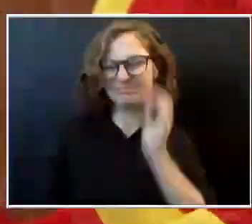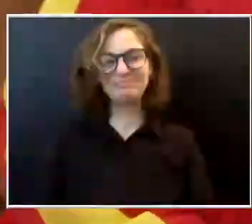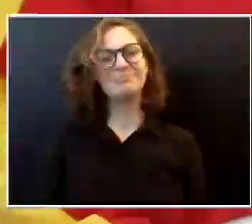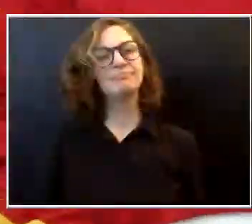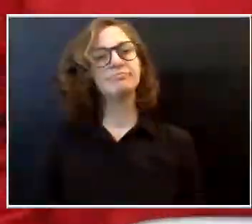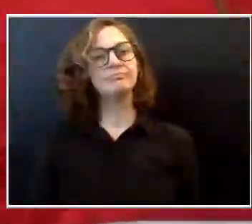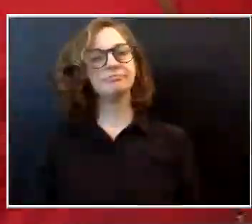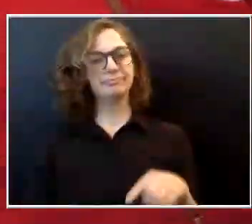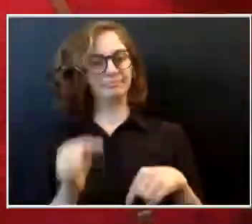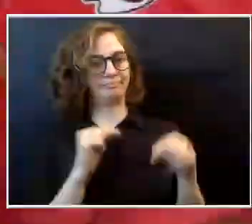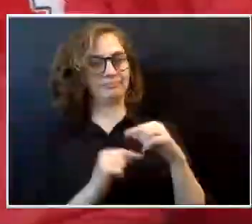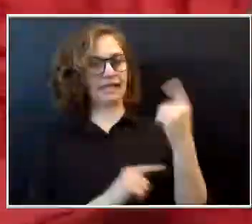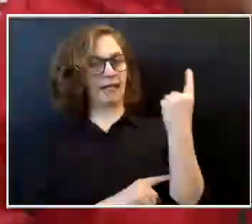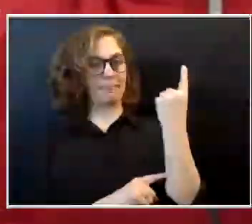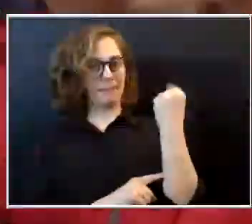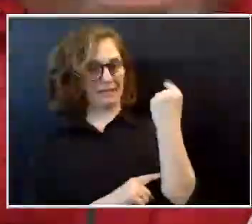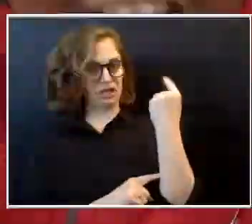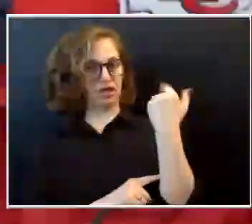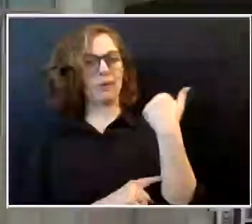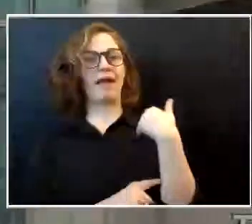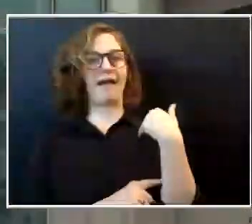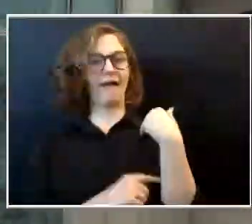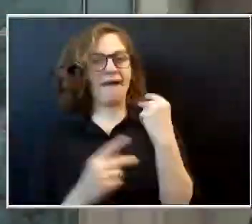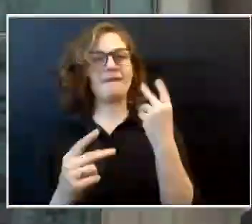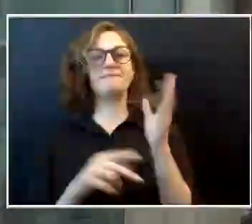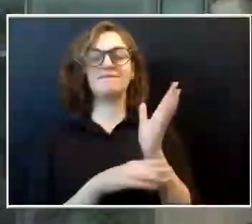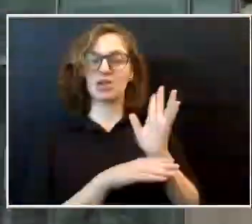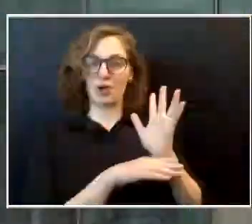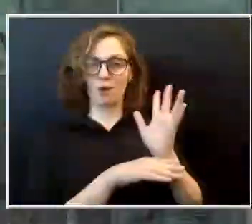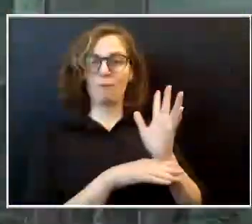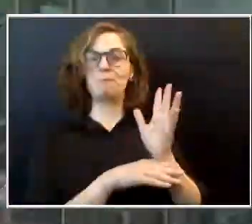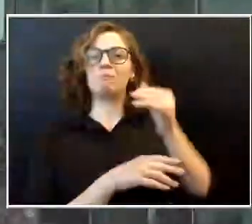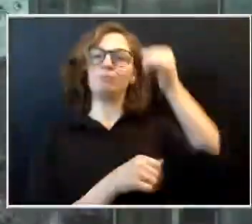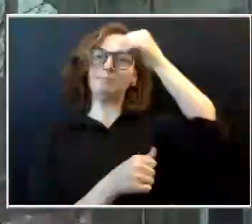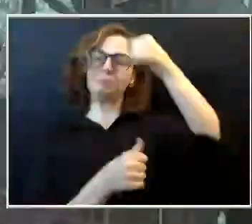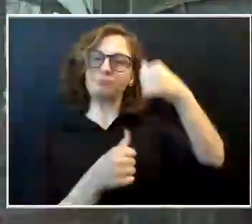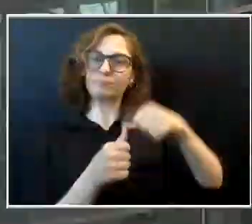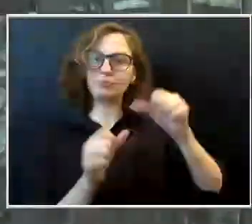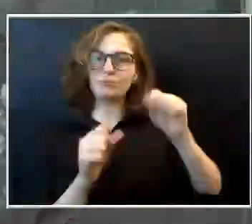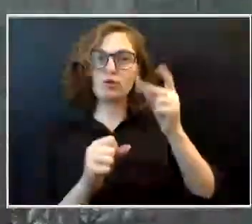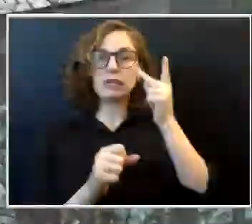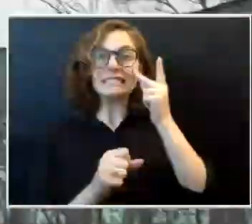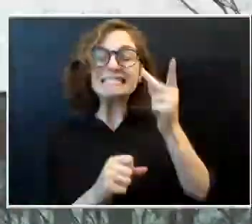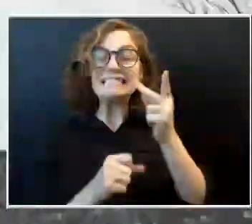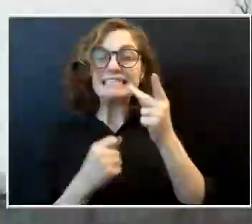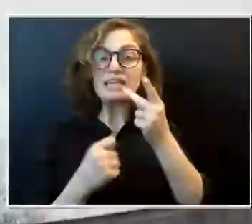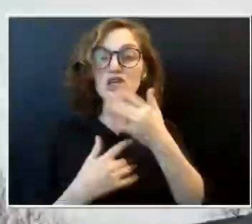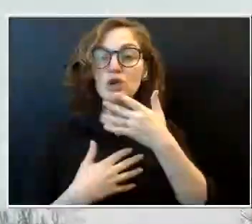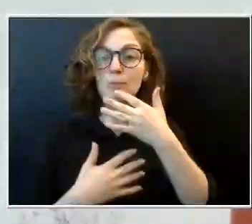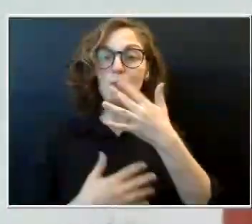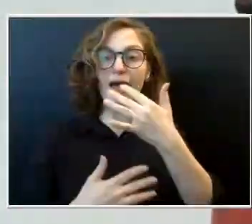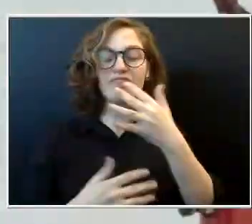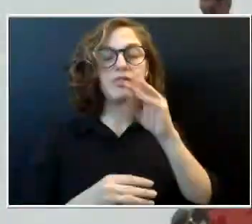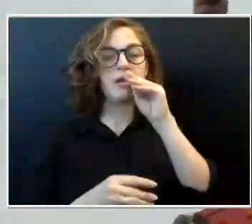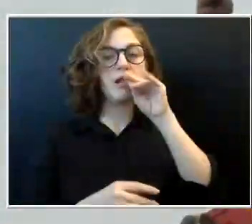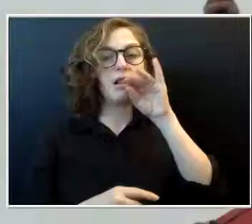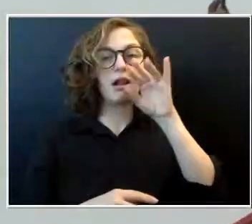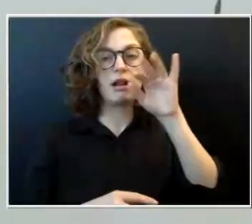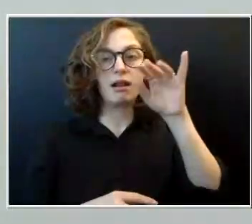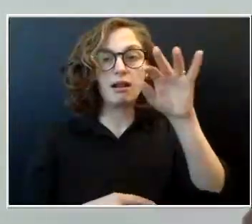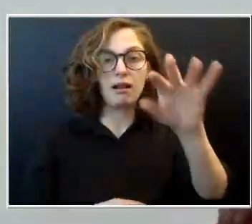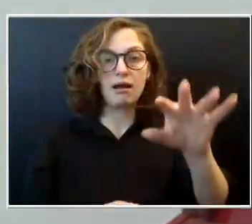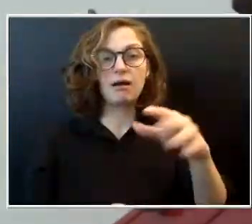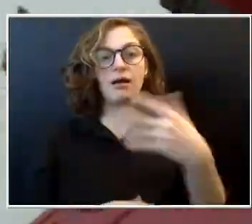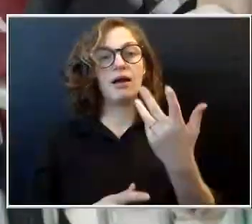got video of last year's parade. You'll remember you could see your breath. It was teens, low 20s